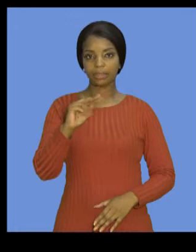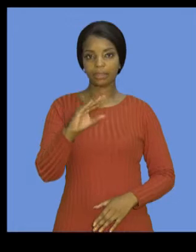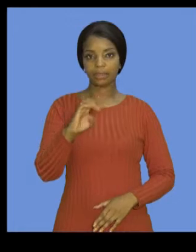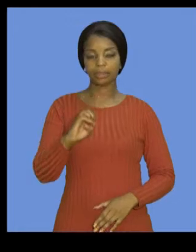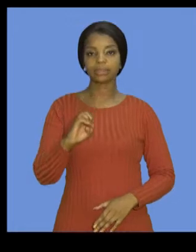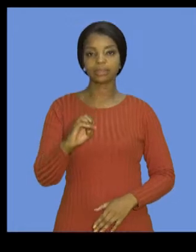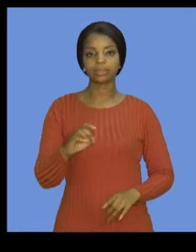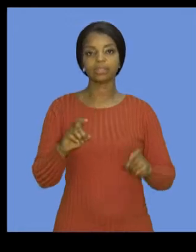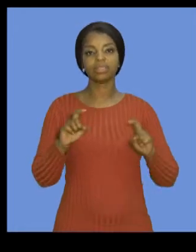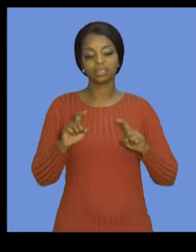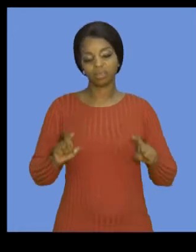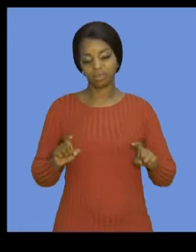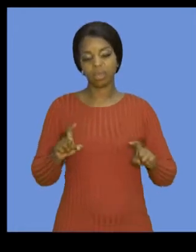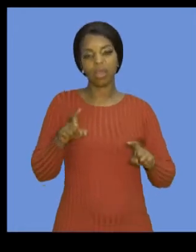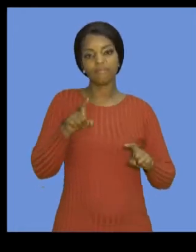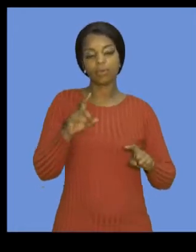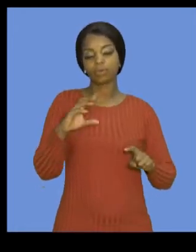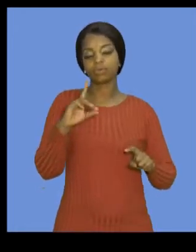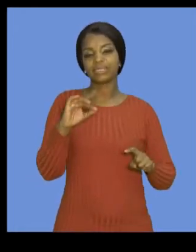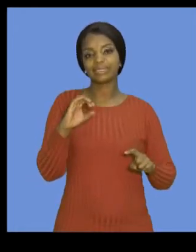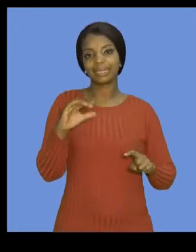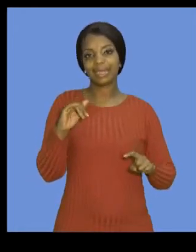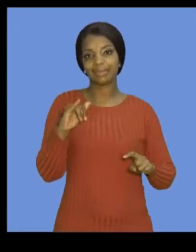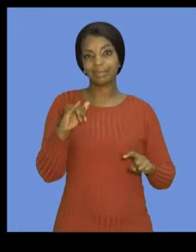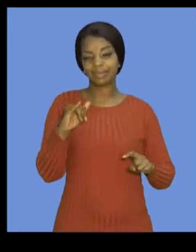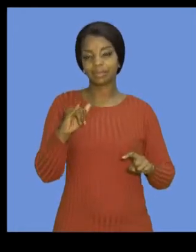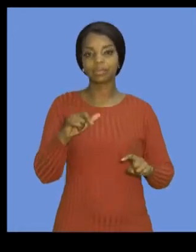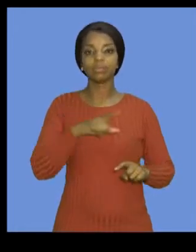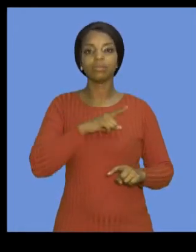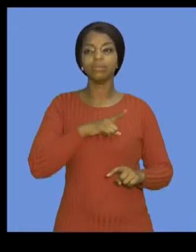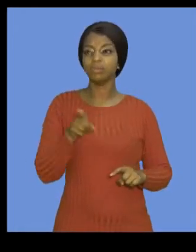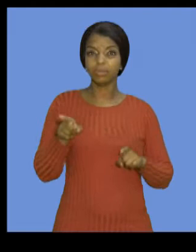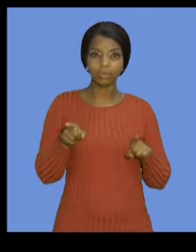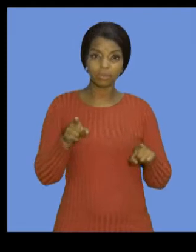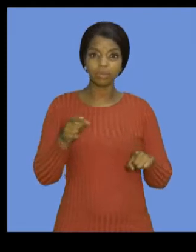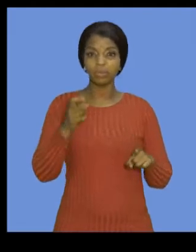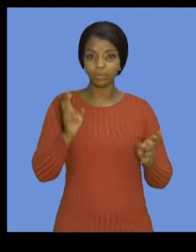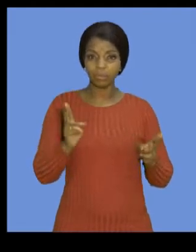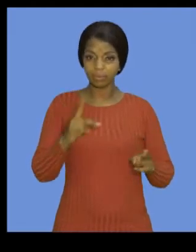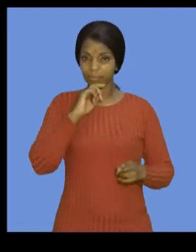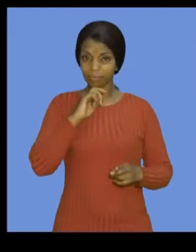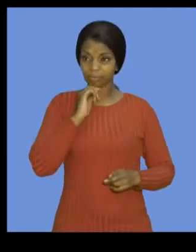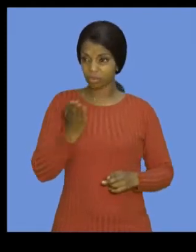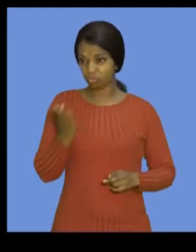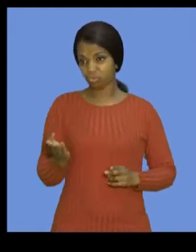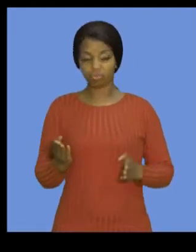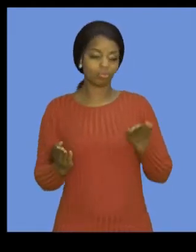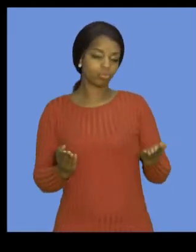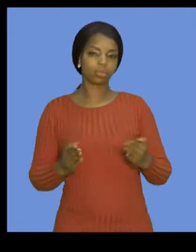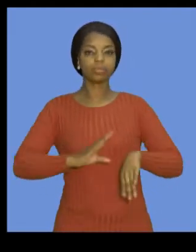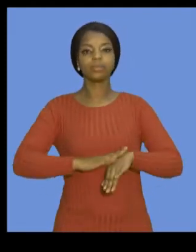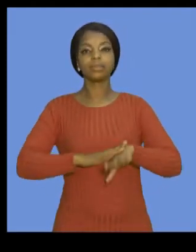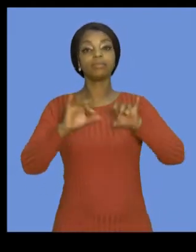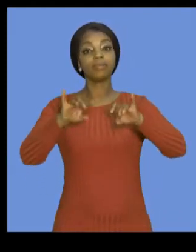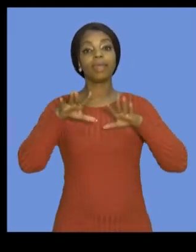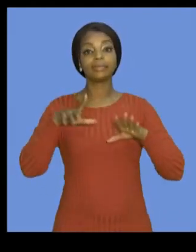decay. So I'm using these terms because these are terms that are normally used when it comes to exam situations,